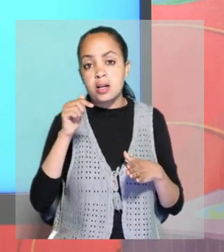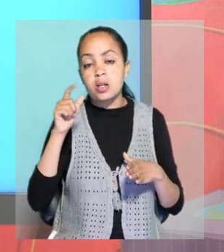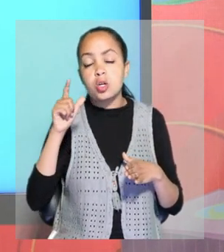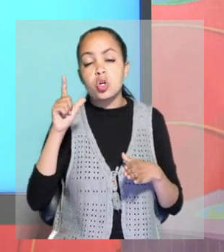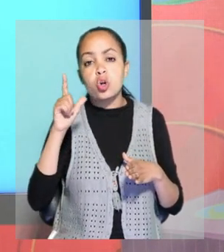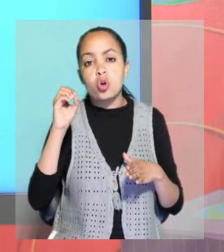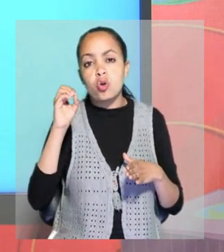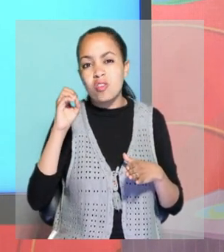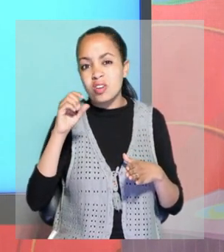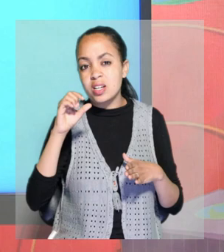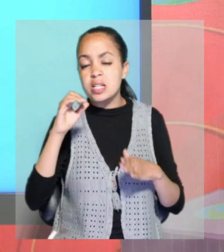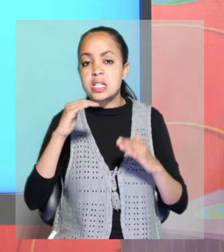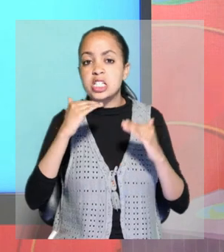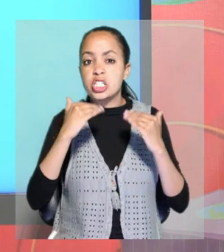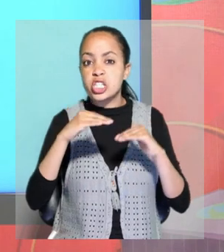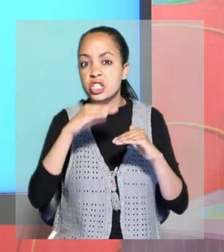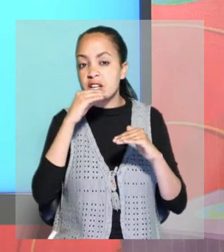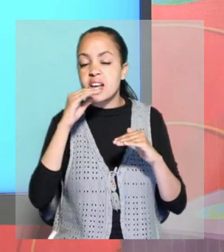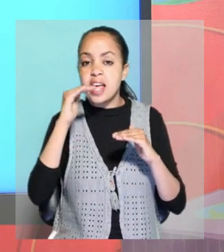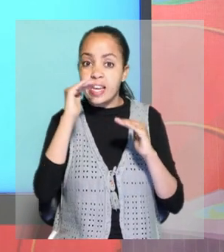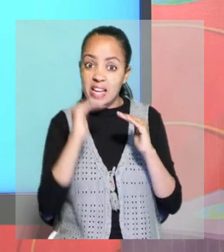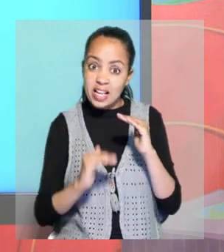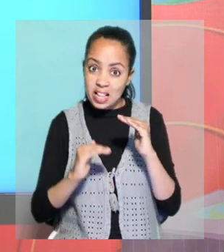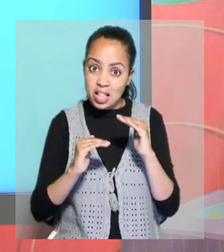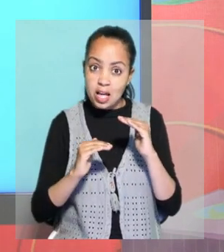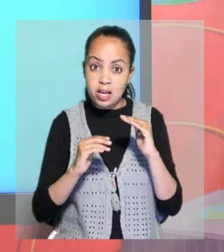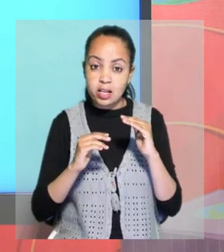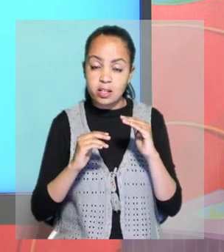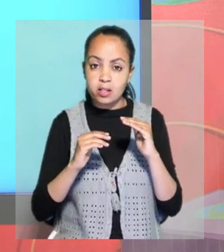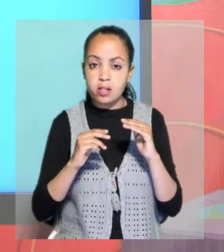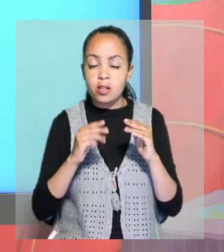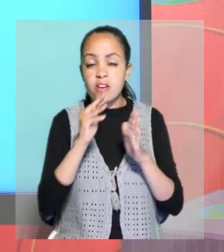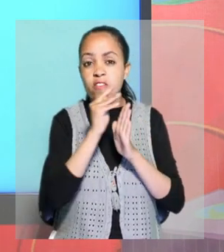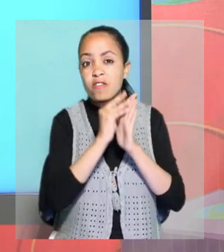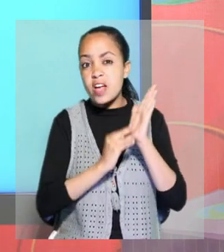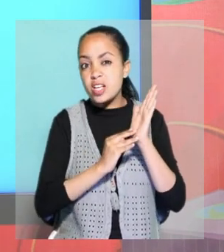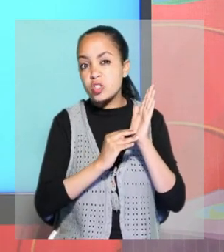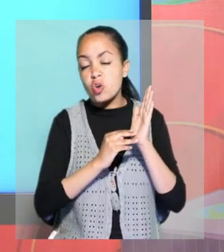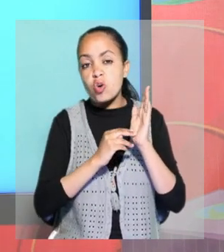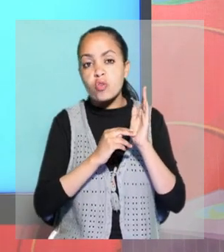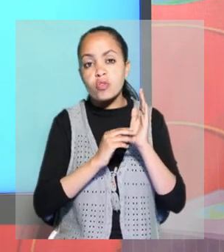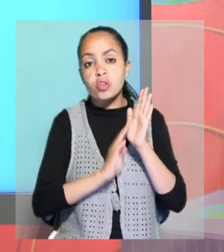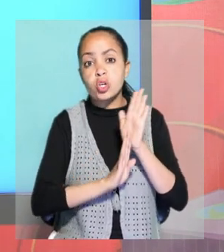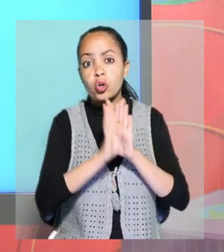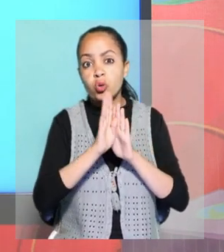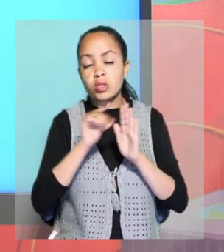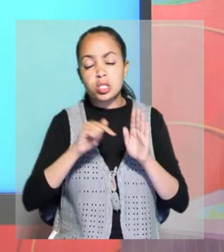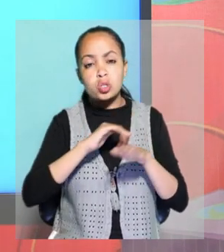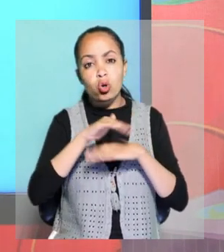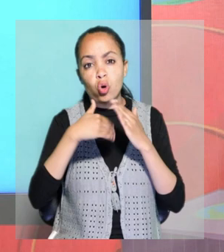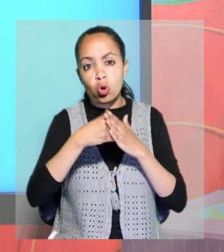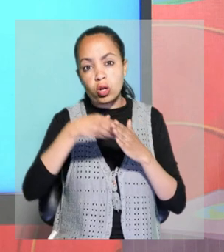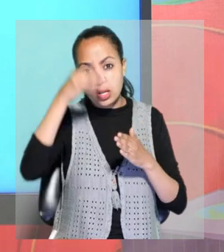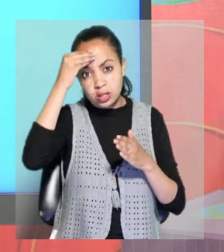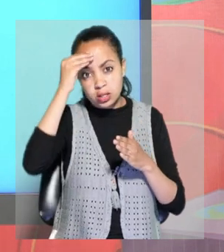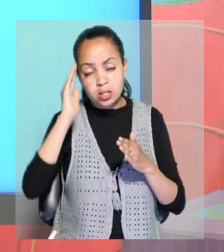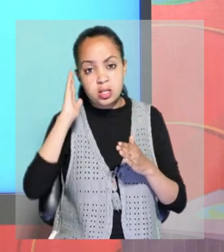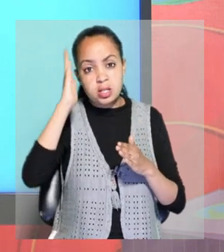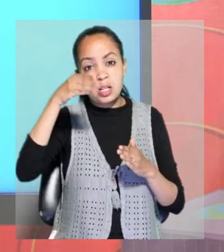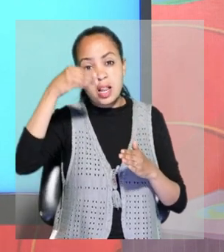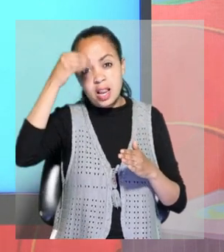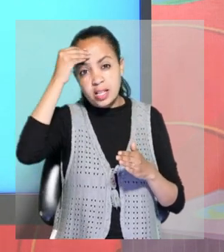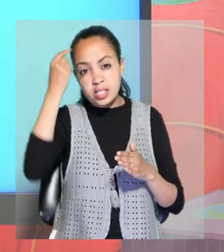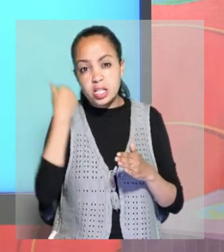phase, stationary in the decline phase of population growth. This is all about today's lesson. In our coming